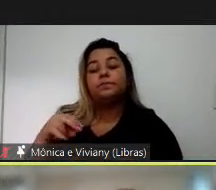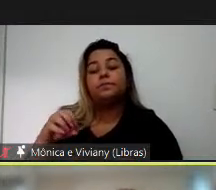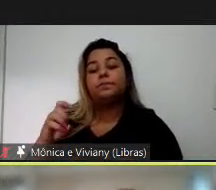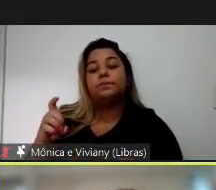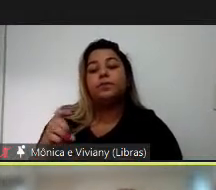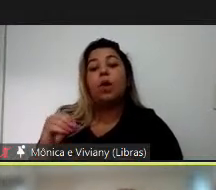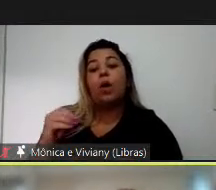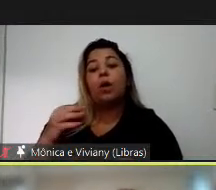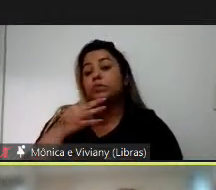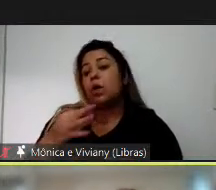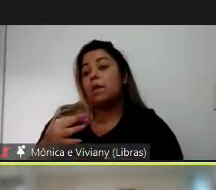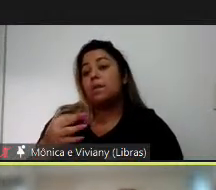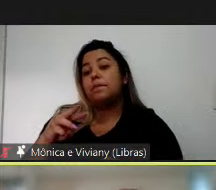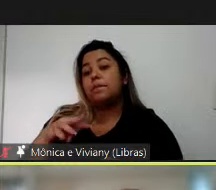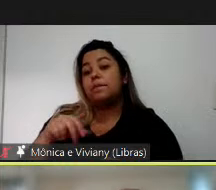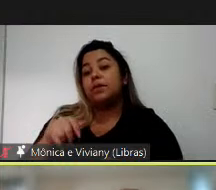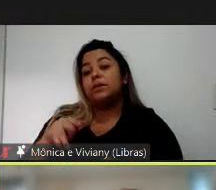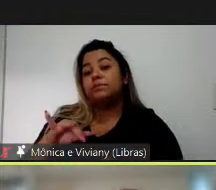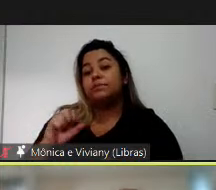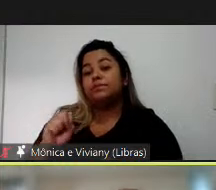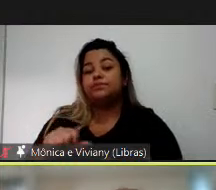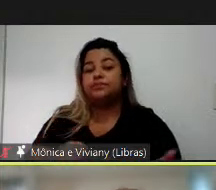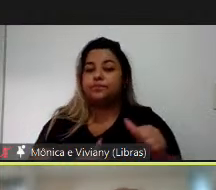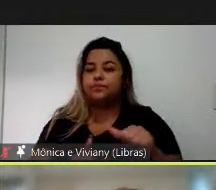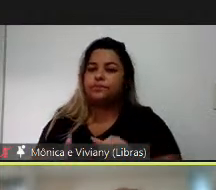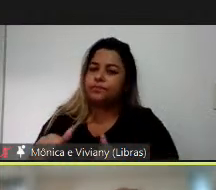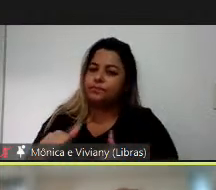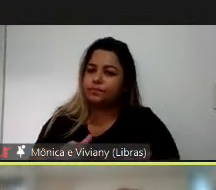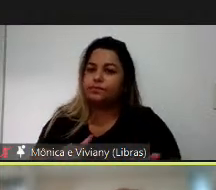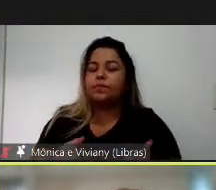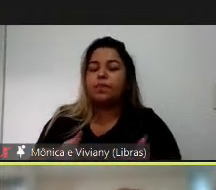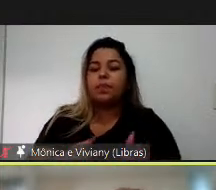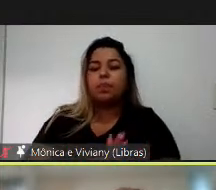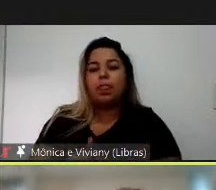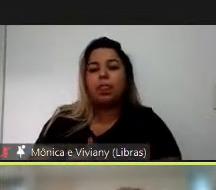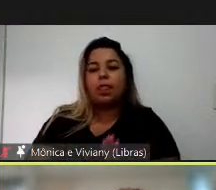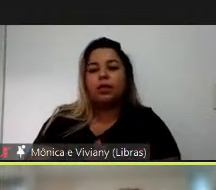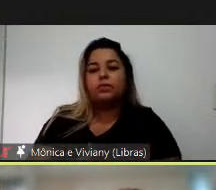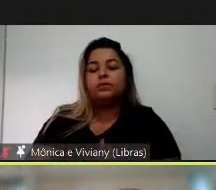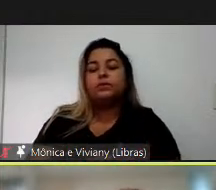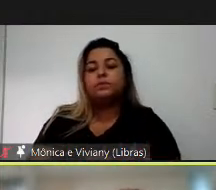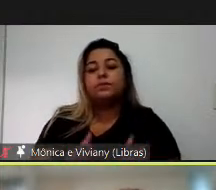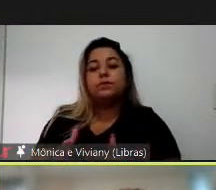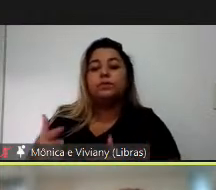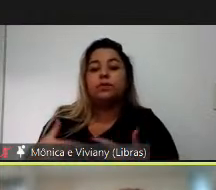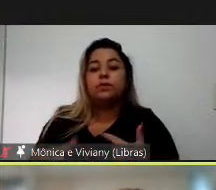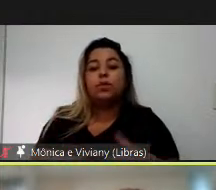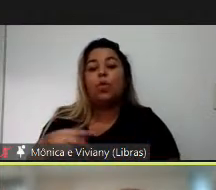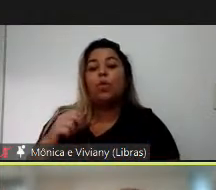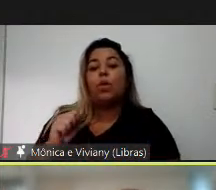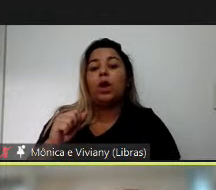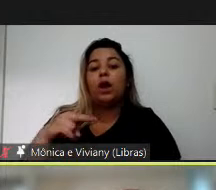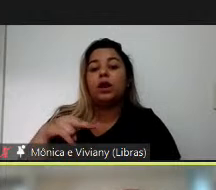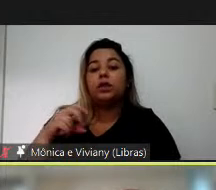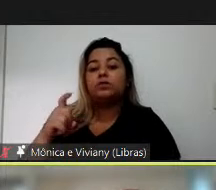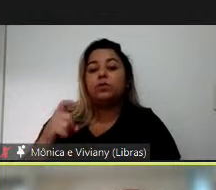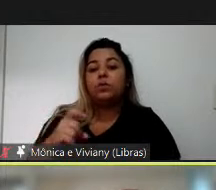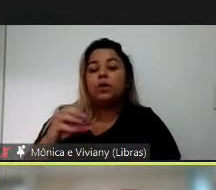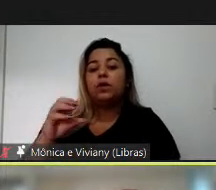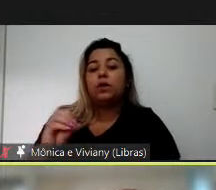Annex 3 talks about materials to support the evaluation, planning, and monitoring of the work process.